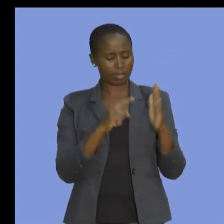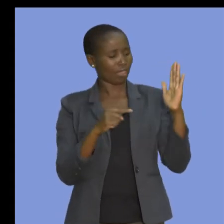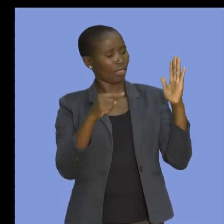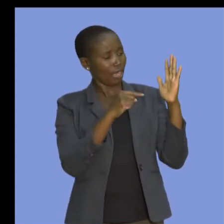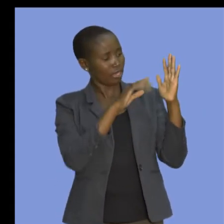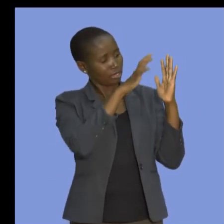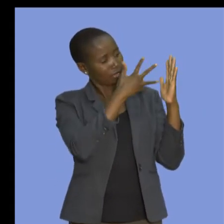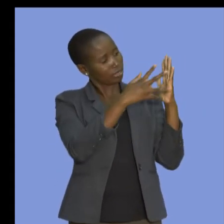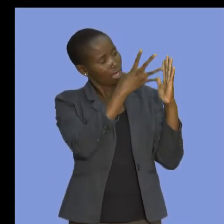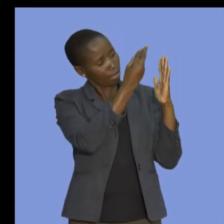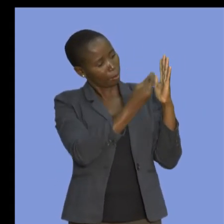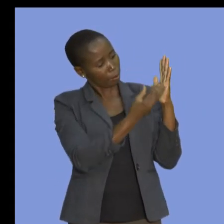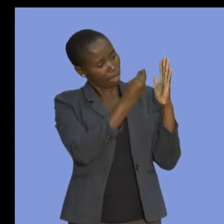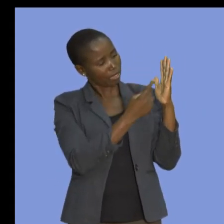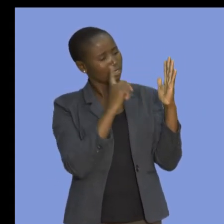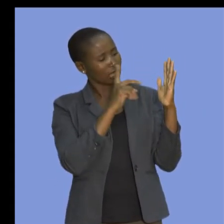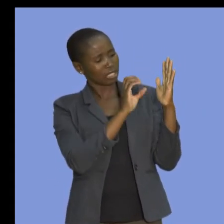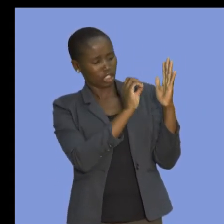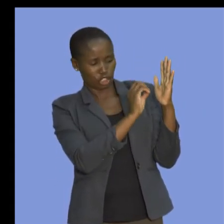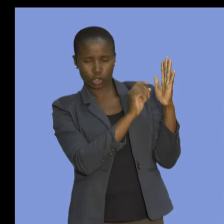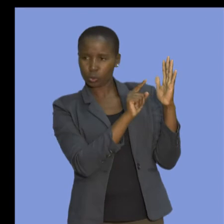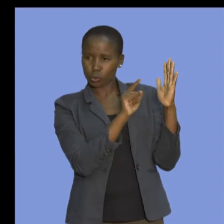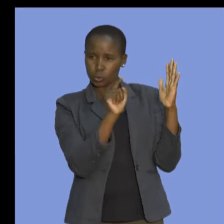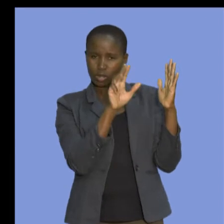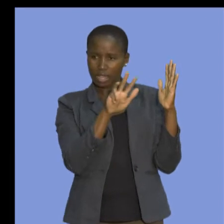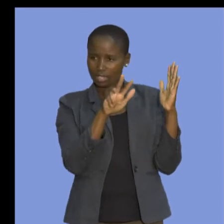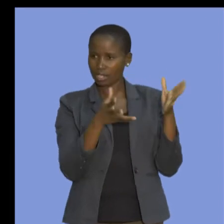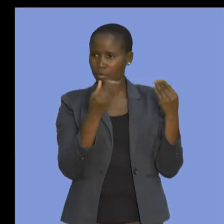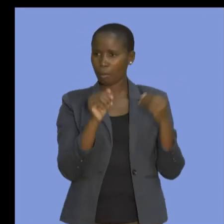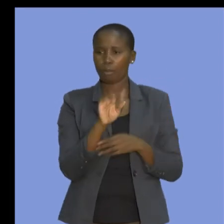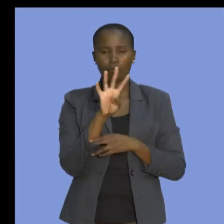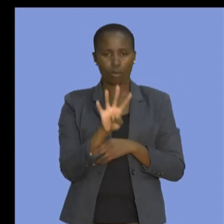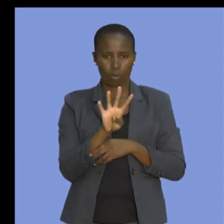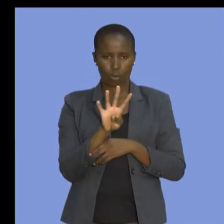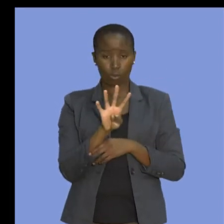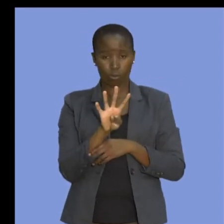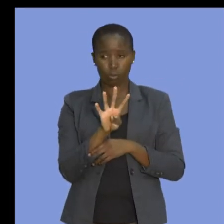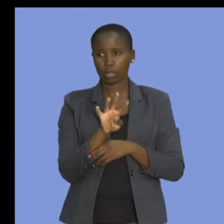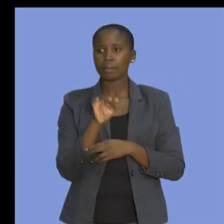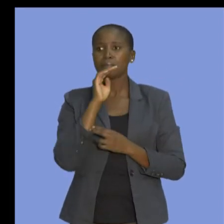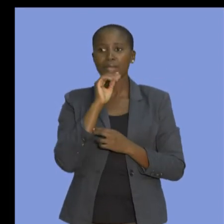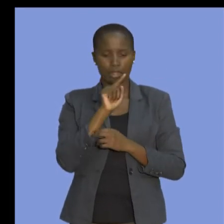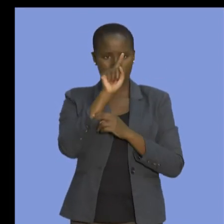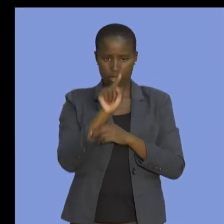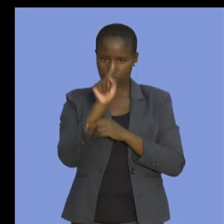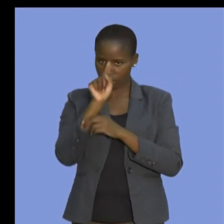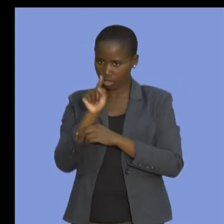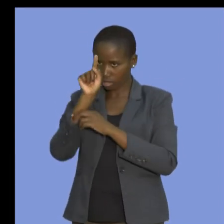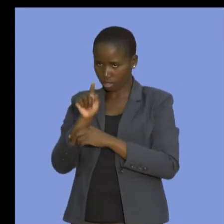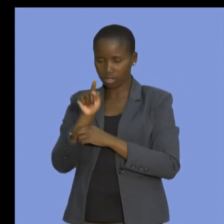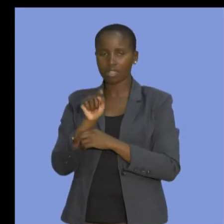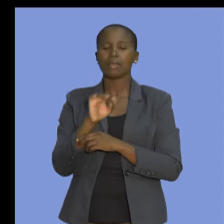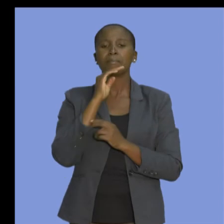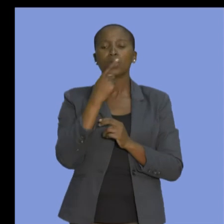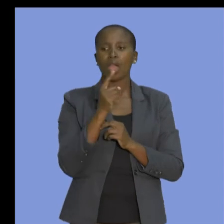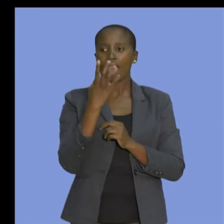between 0 and 19, we have 4. So this lines, this means if I have 1, this means